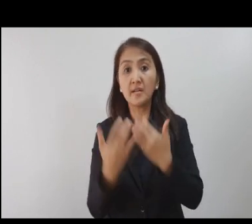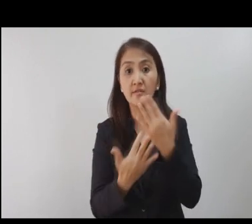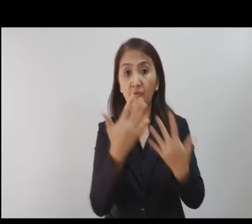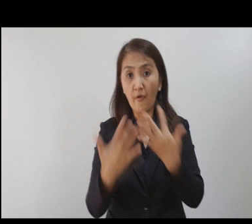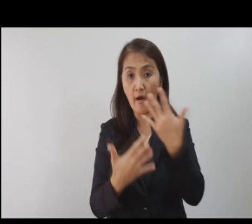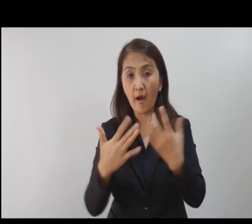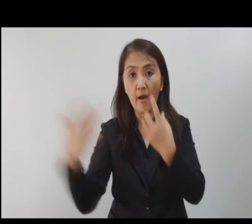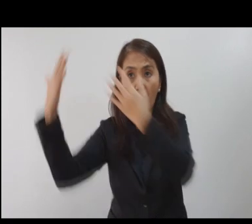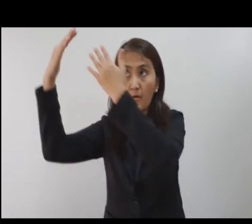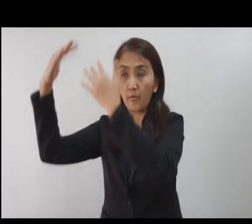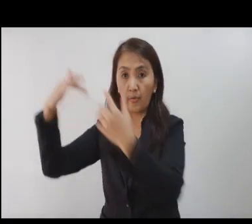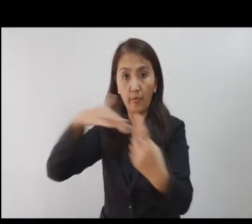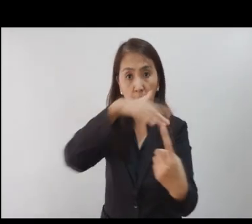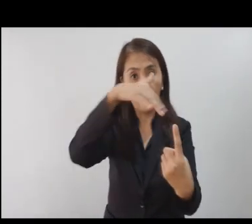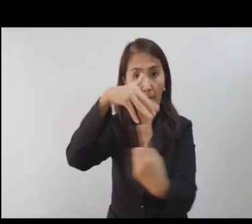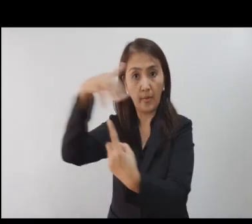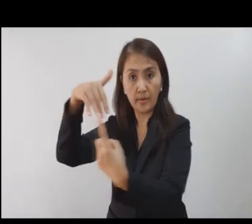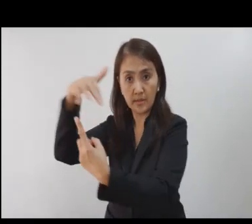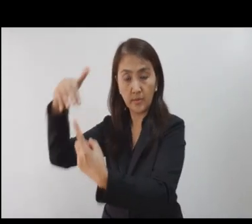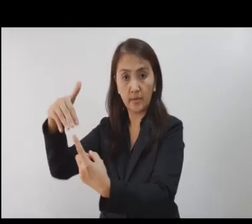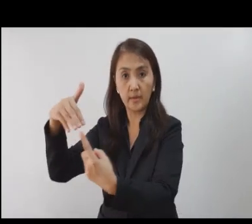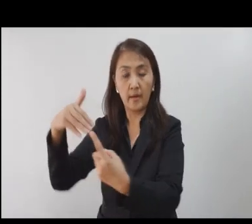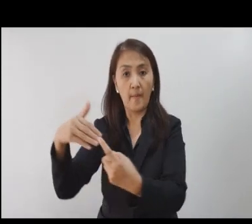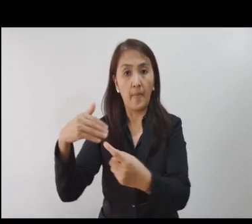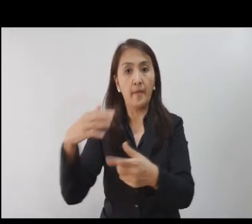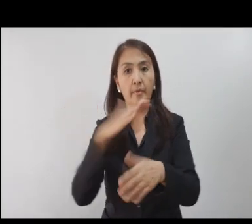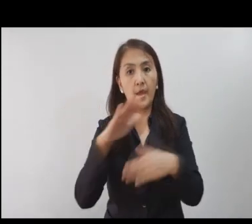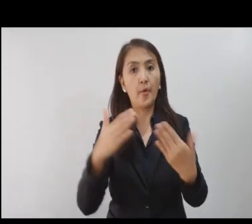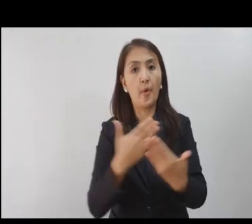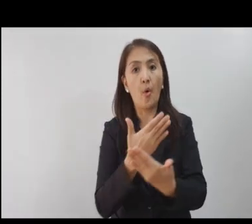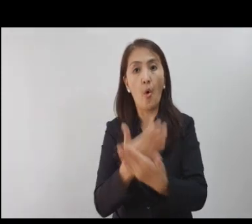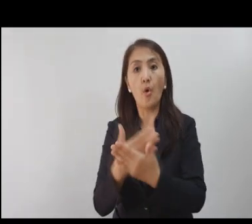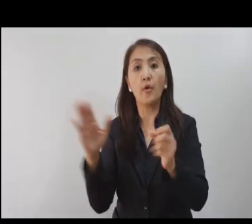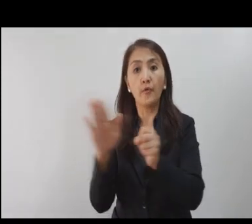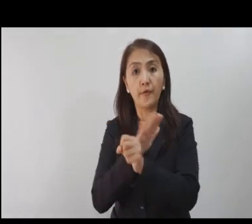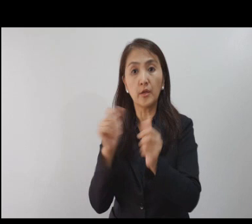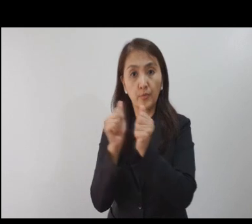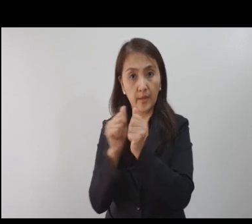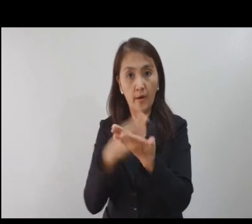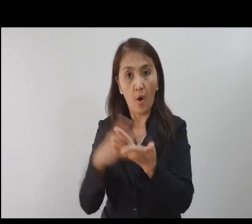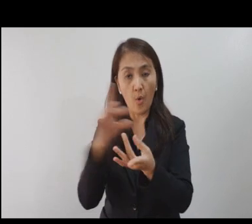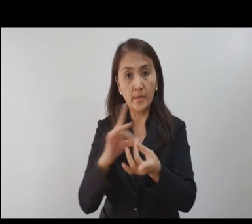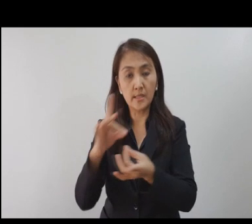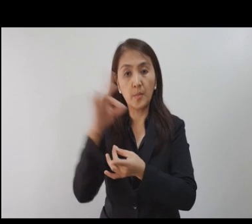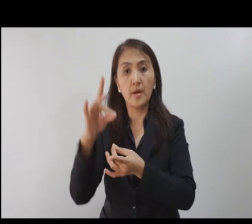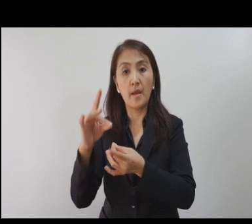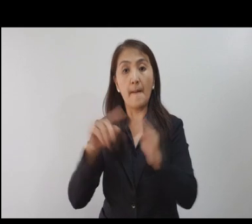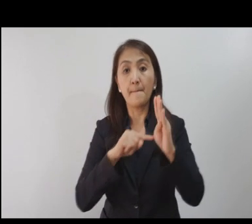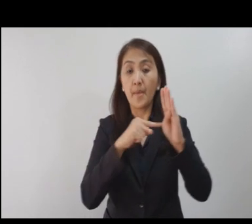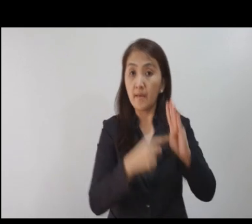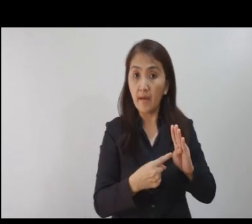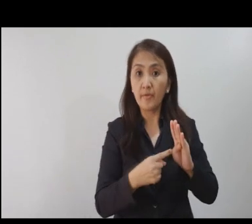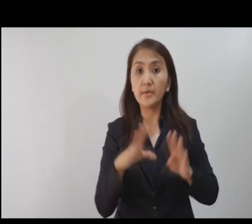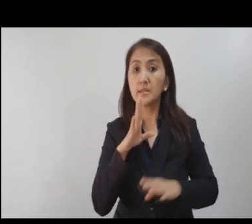as of fire, which parted and came to rest on each of them. And they were all filled with the Holy Spirit,